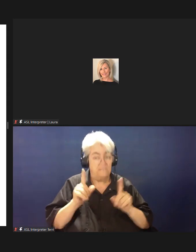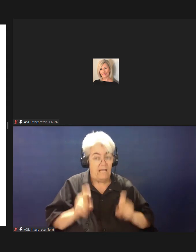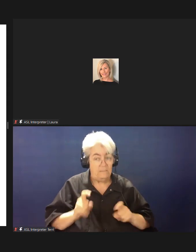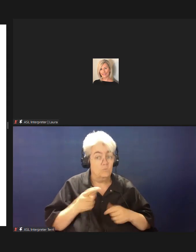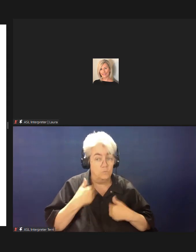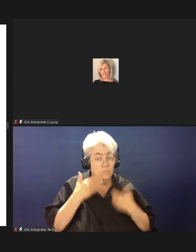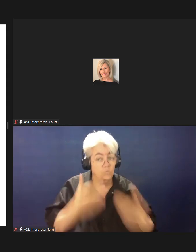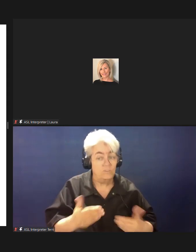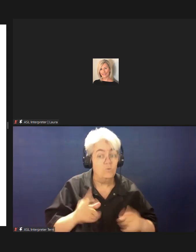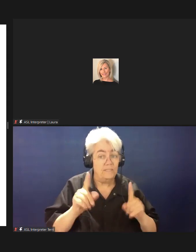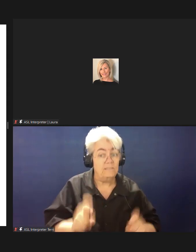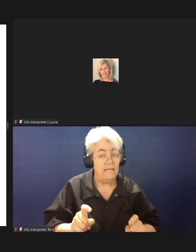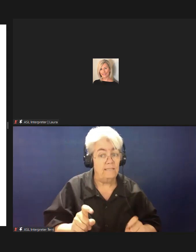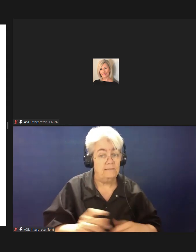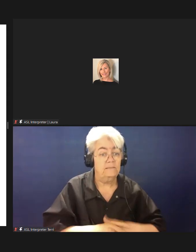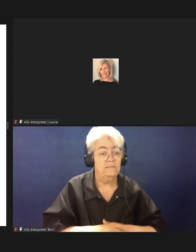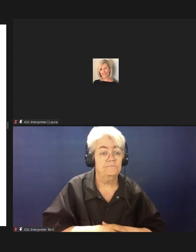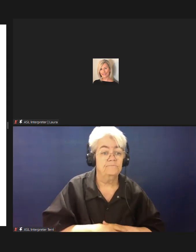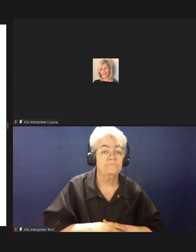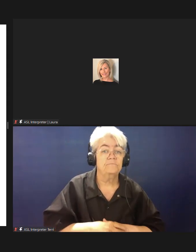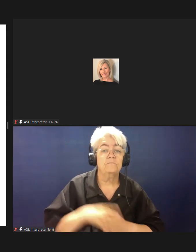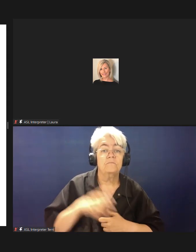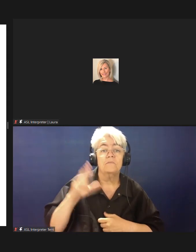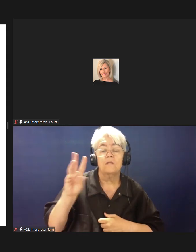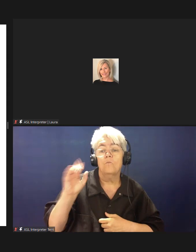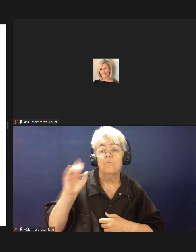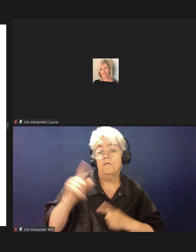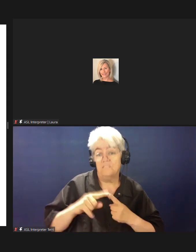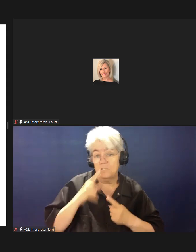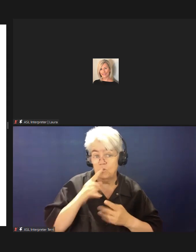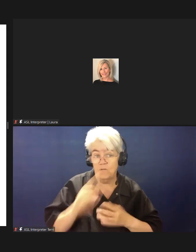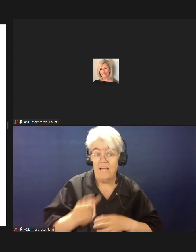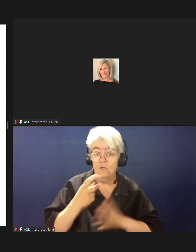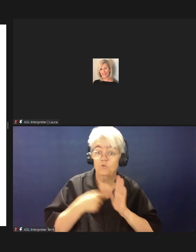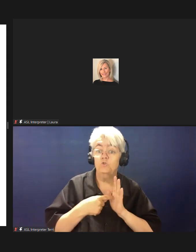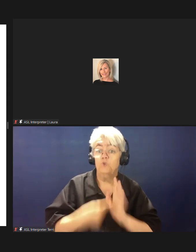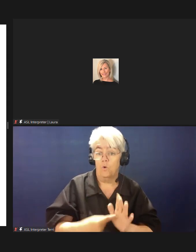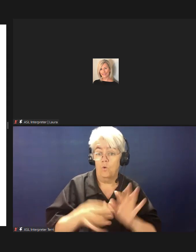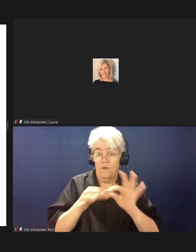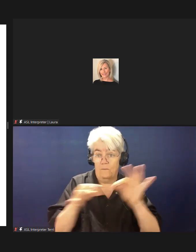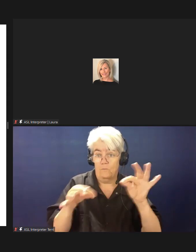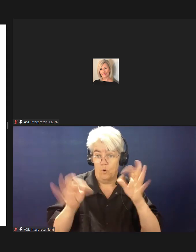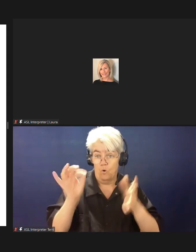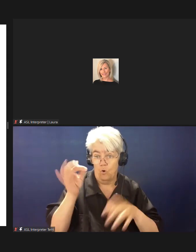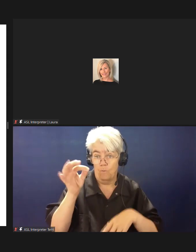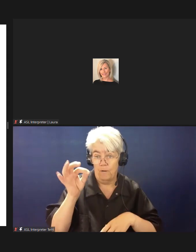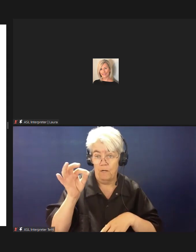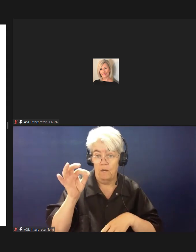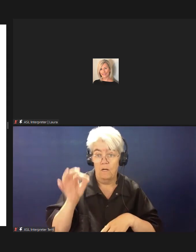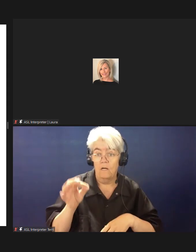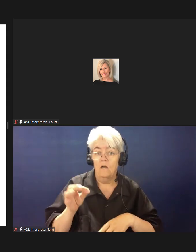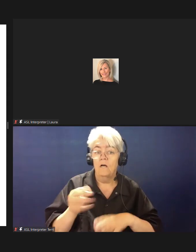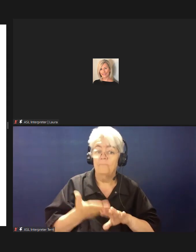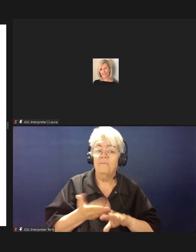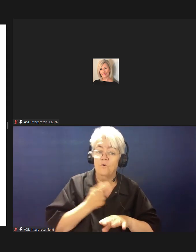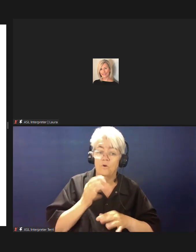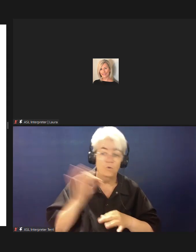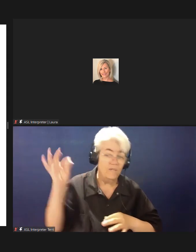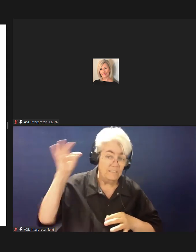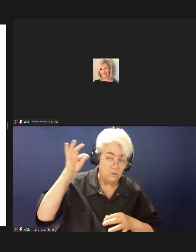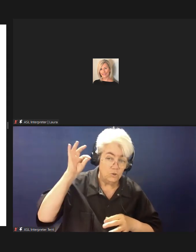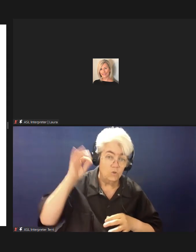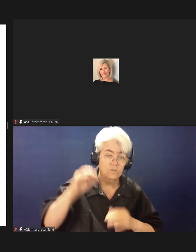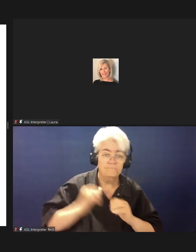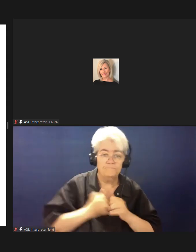You can also familiarize the child with the probe before attempting to insert it into the child's ear. And you can do that